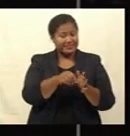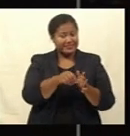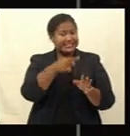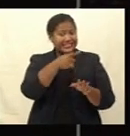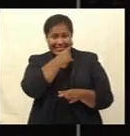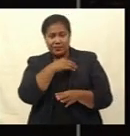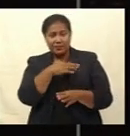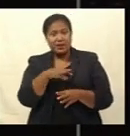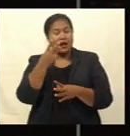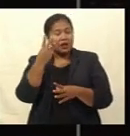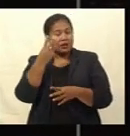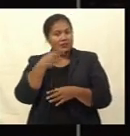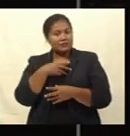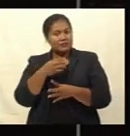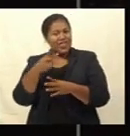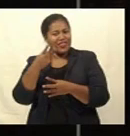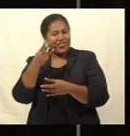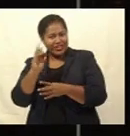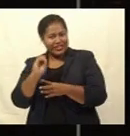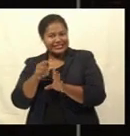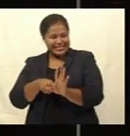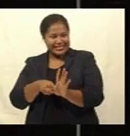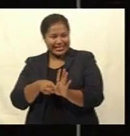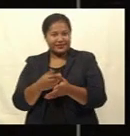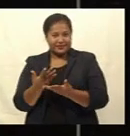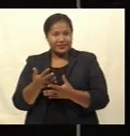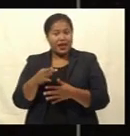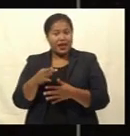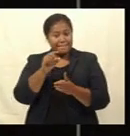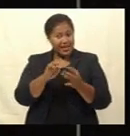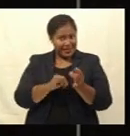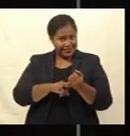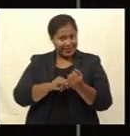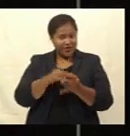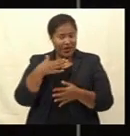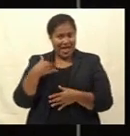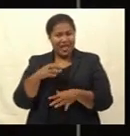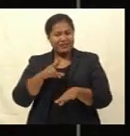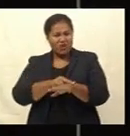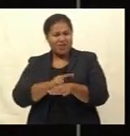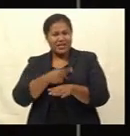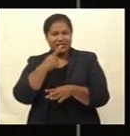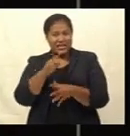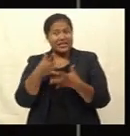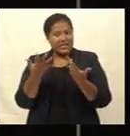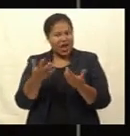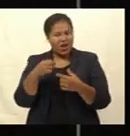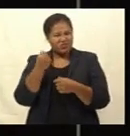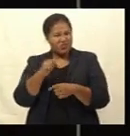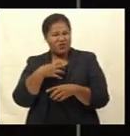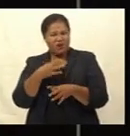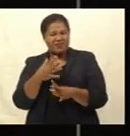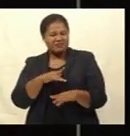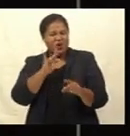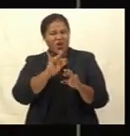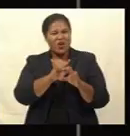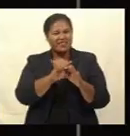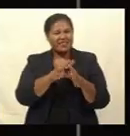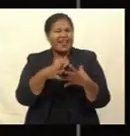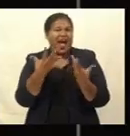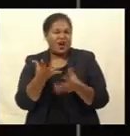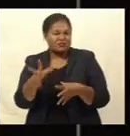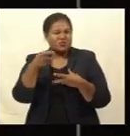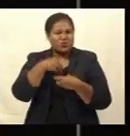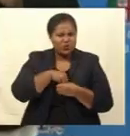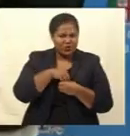and a 30-year-old doctor. At the moment, there is no trace of how they contracted